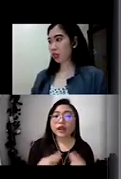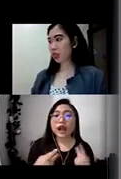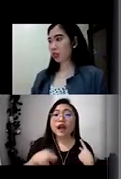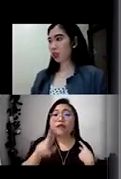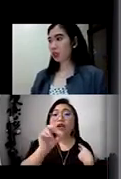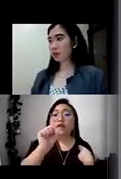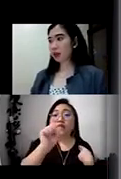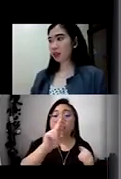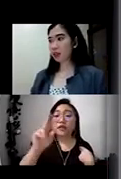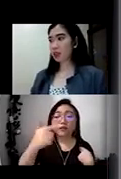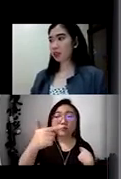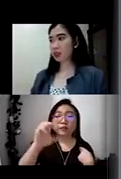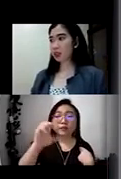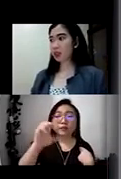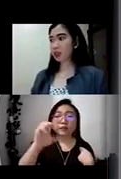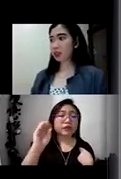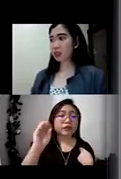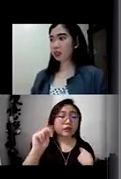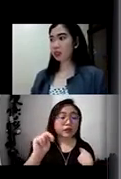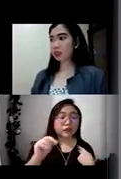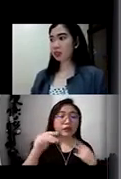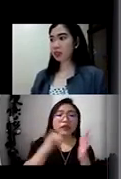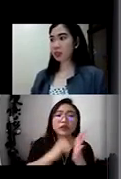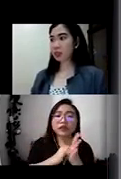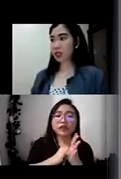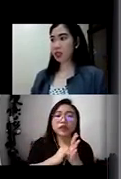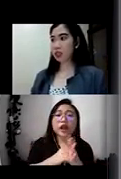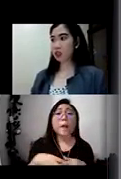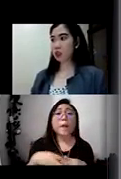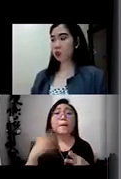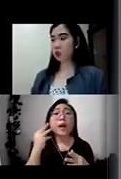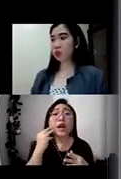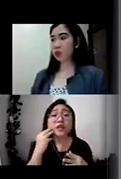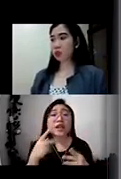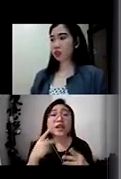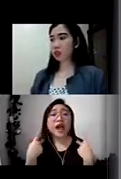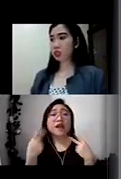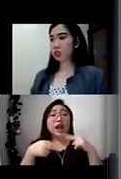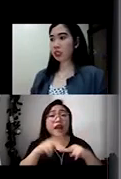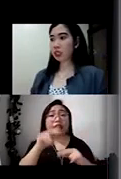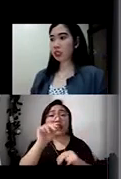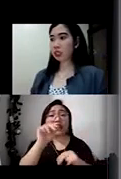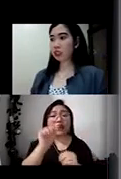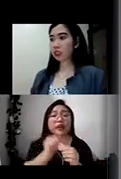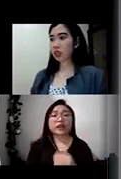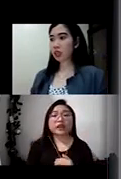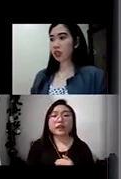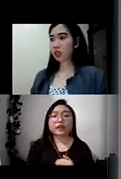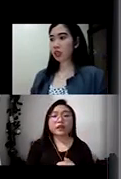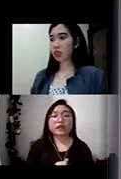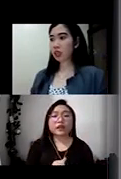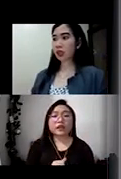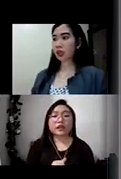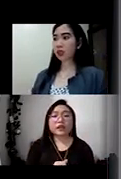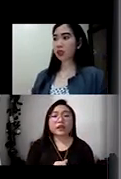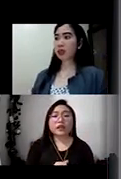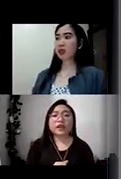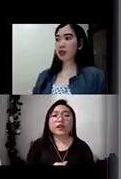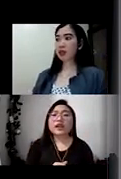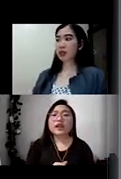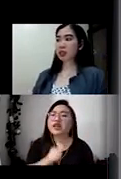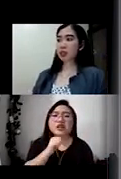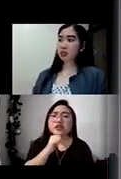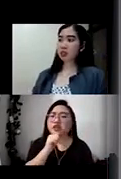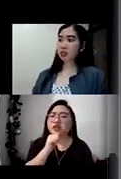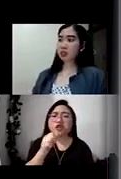suggestion na si Maricel ay nagdagdag ng A. So, hindi siya magte-take effect